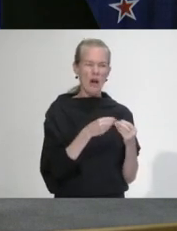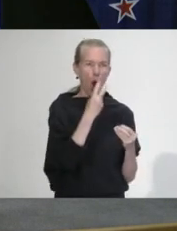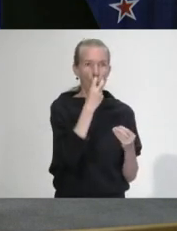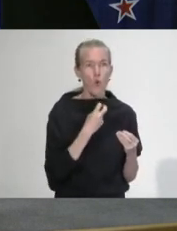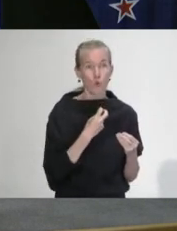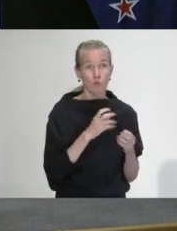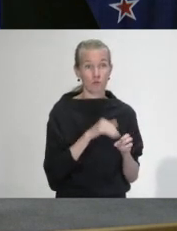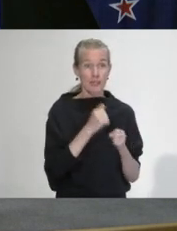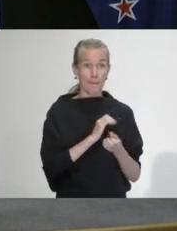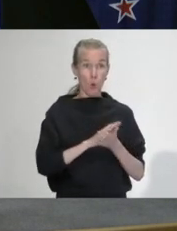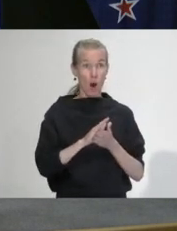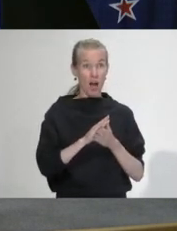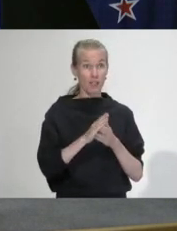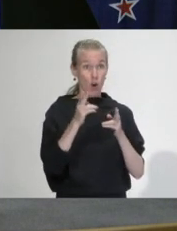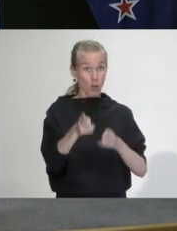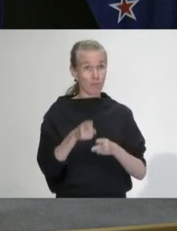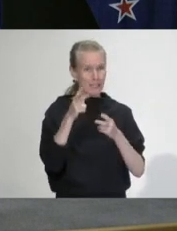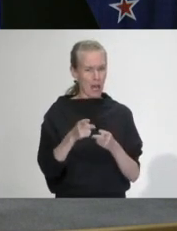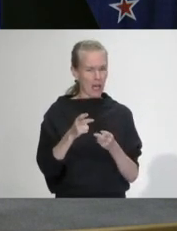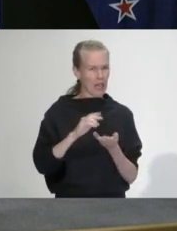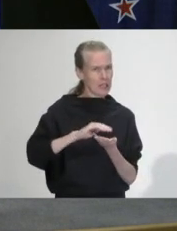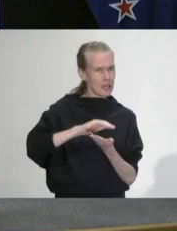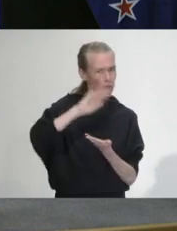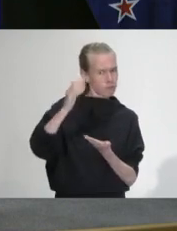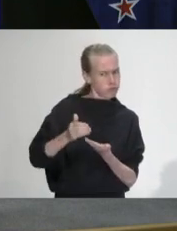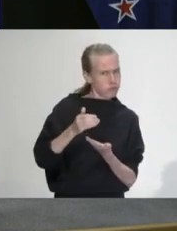have deteriorated and they have been replaced, but that doesn't mean there wasn't